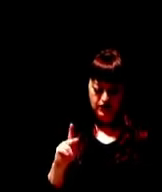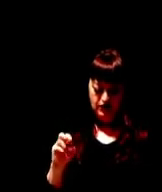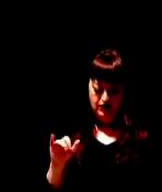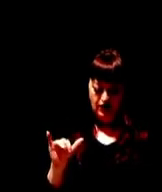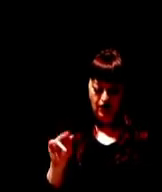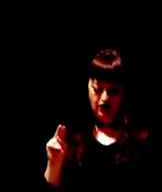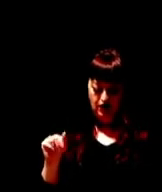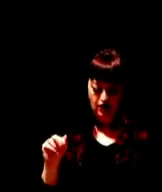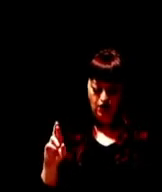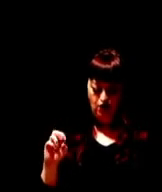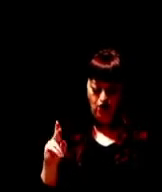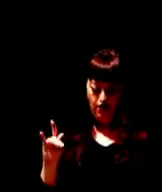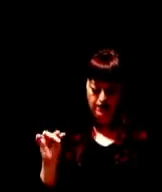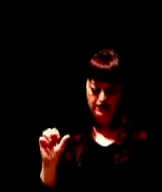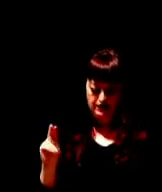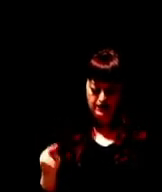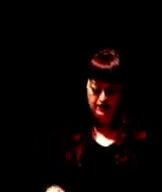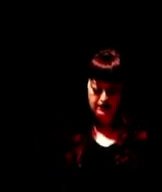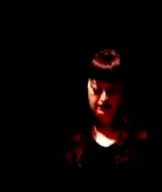Kiana Robinson.